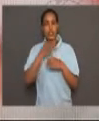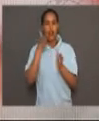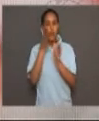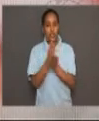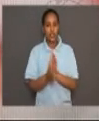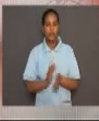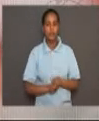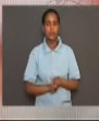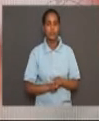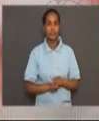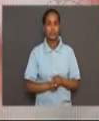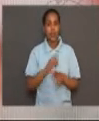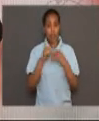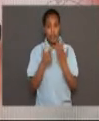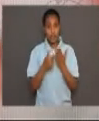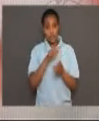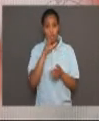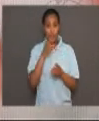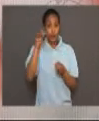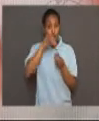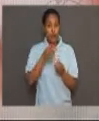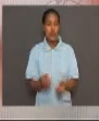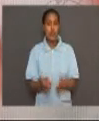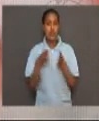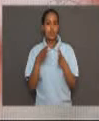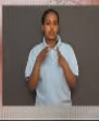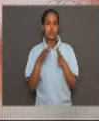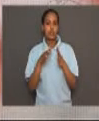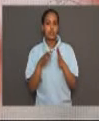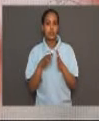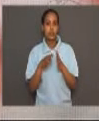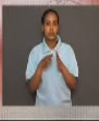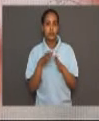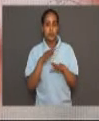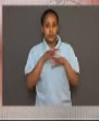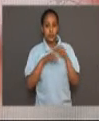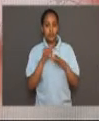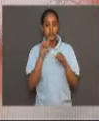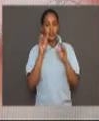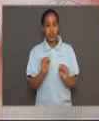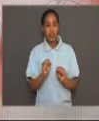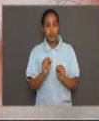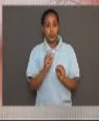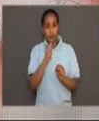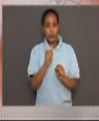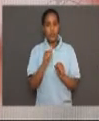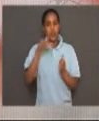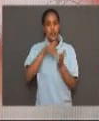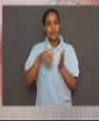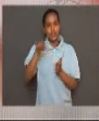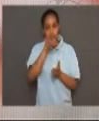applications. However, they are also more brittle. In addition, they cannot be